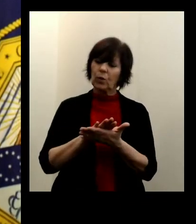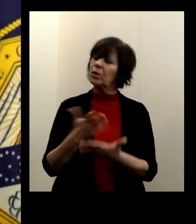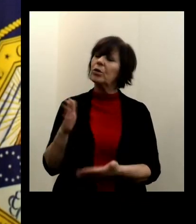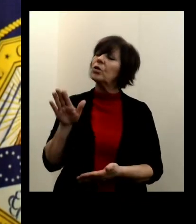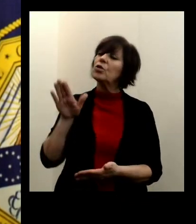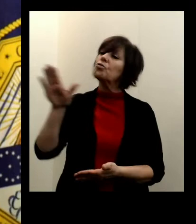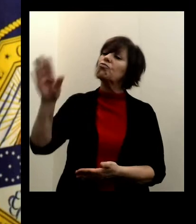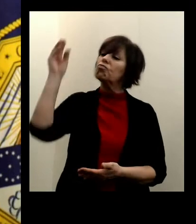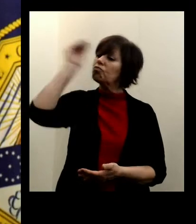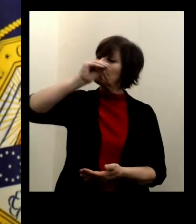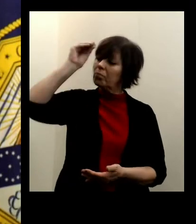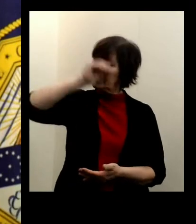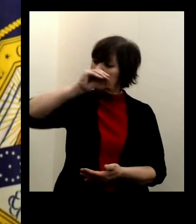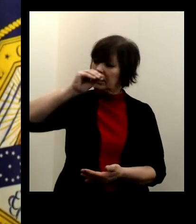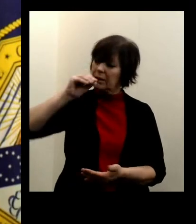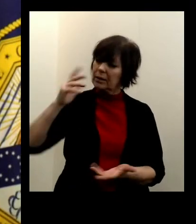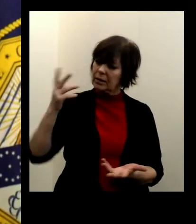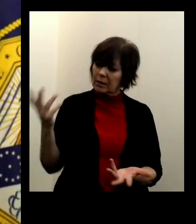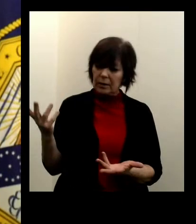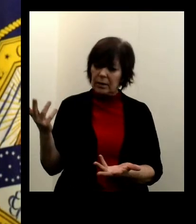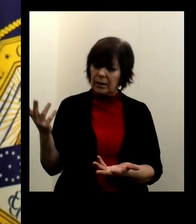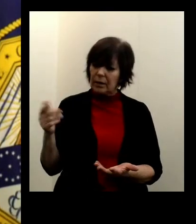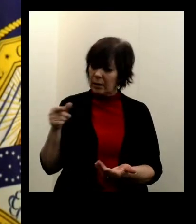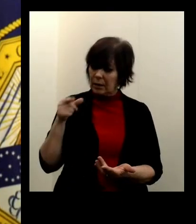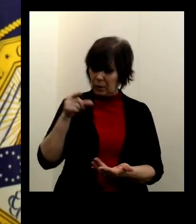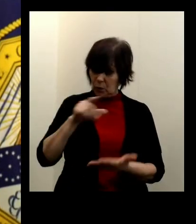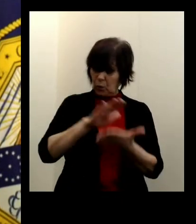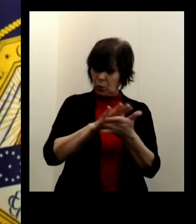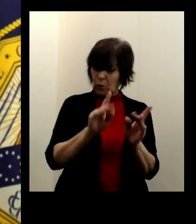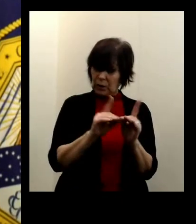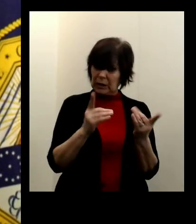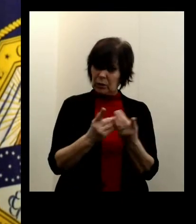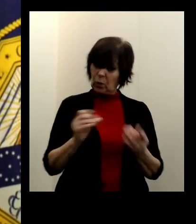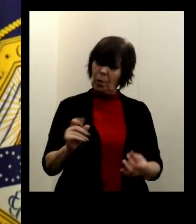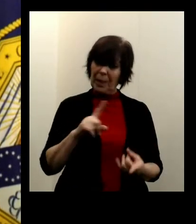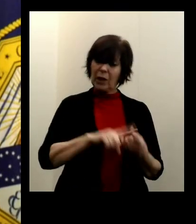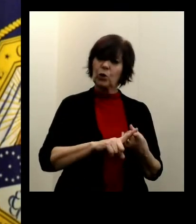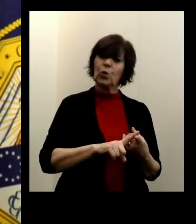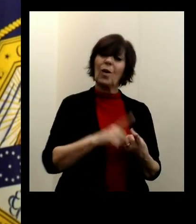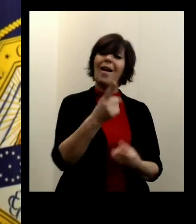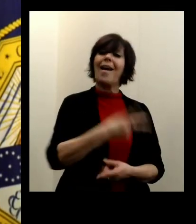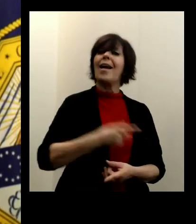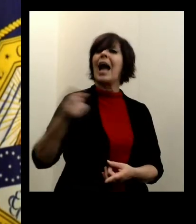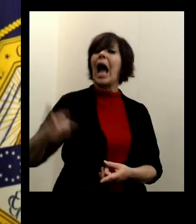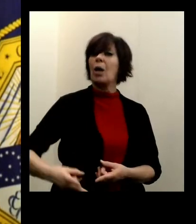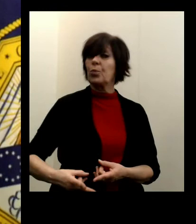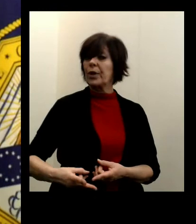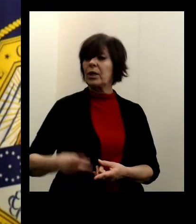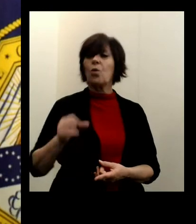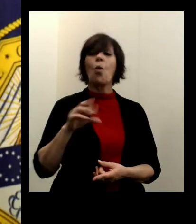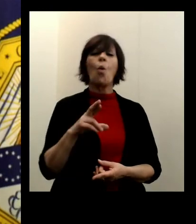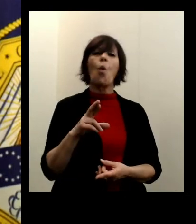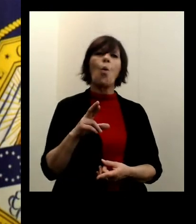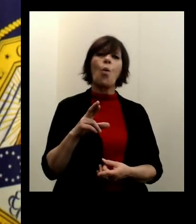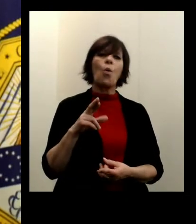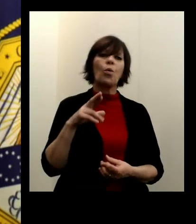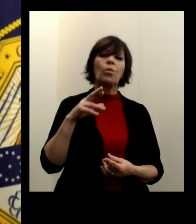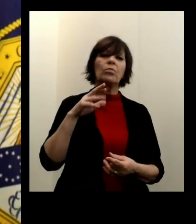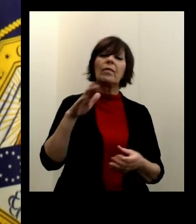is the recommendation at this point that school districts return to a hybrid model regardless of ups and downs in community